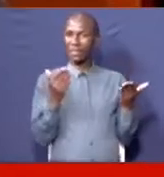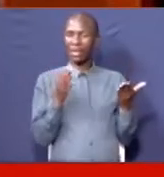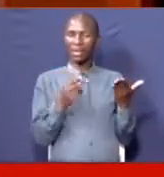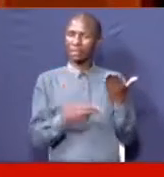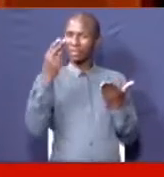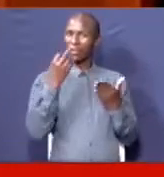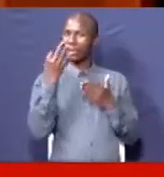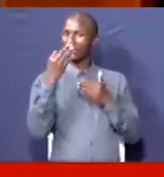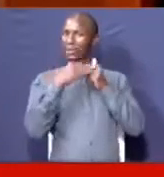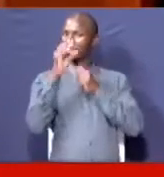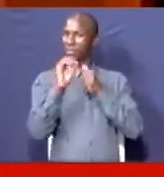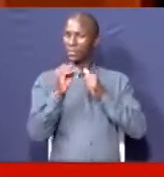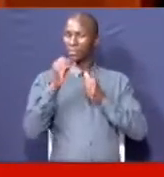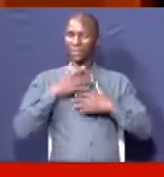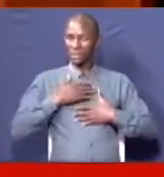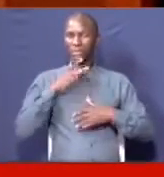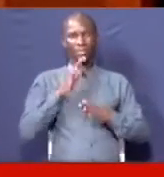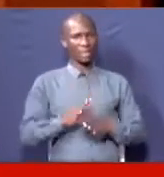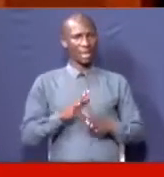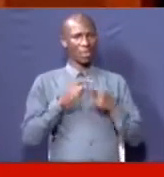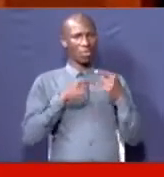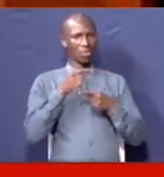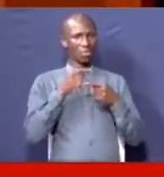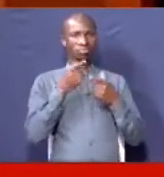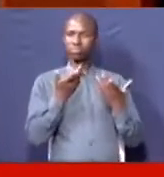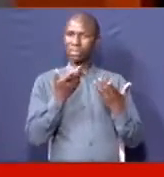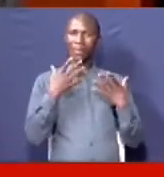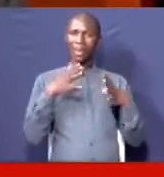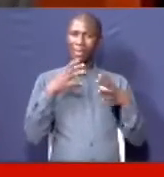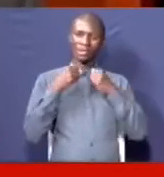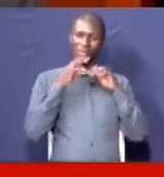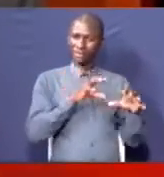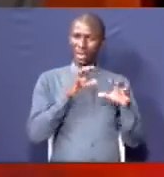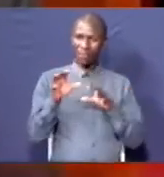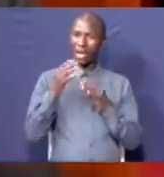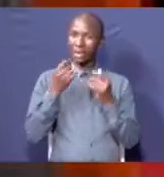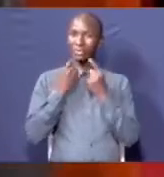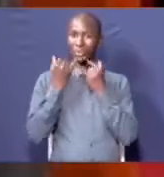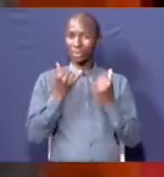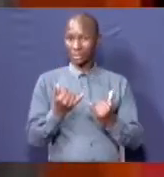38%, Mr. Speaker, continues to earn Kenyans, Mr. Speaker, as we talk.